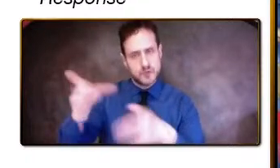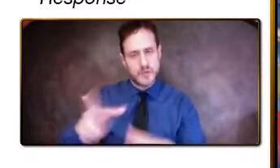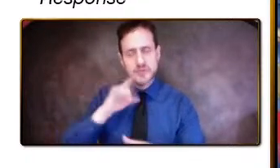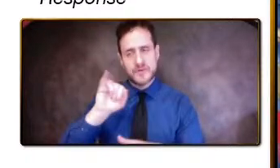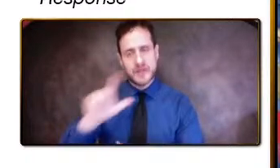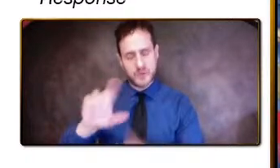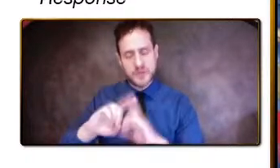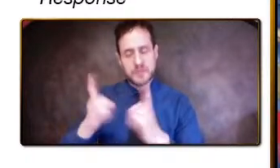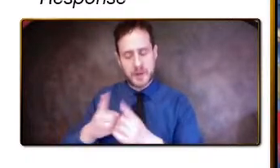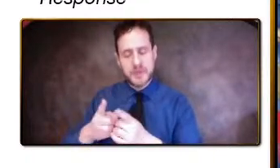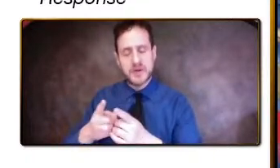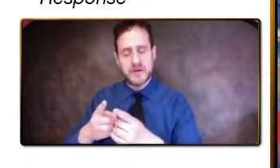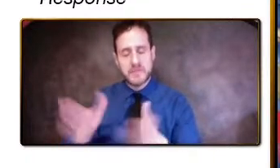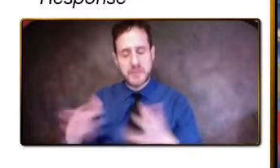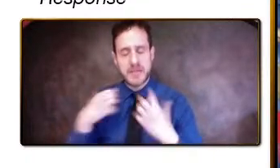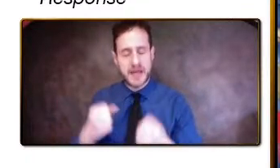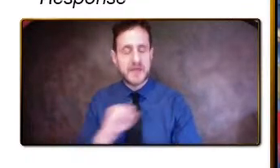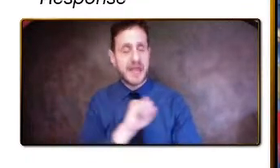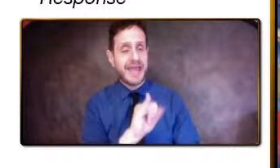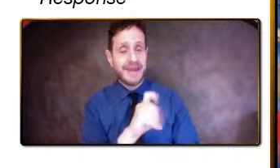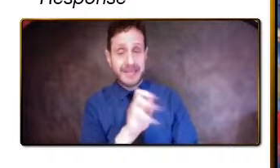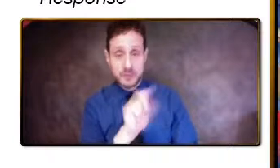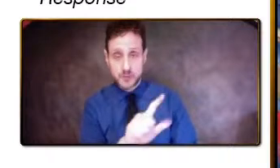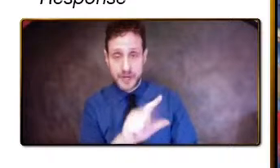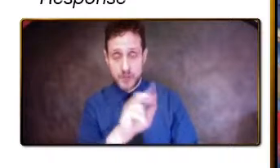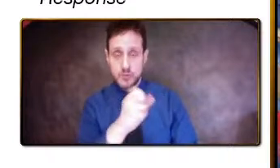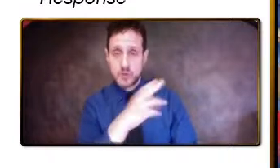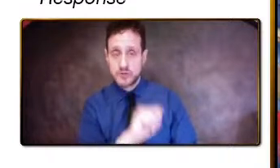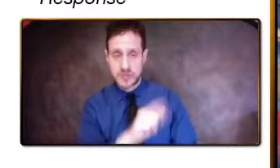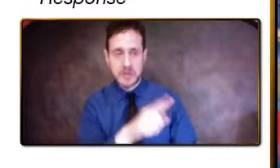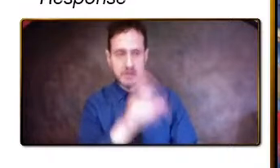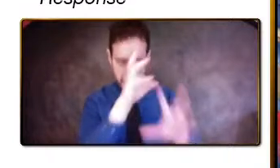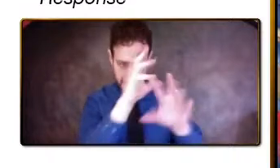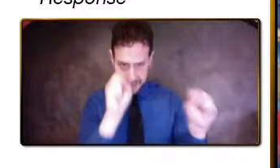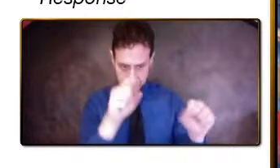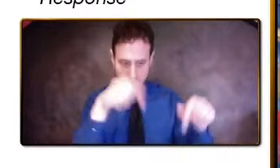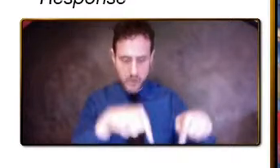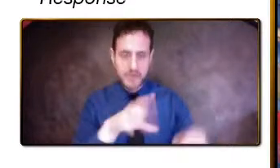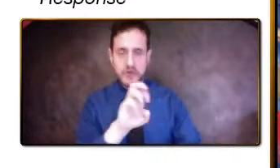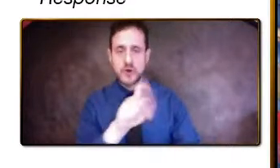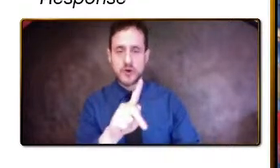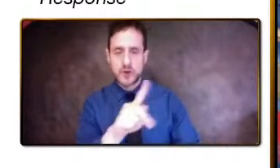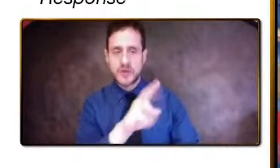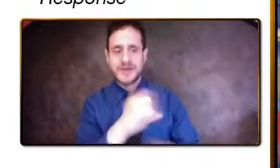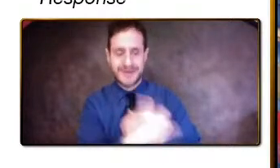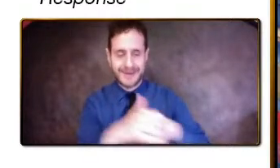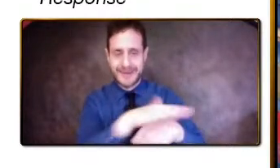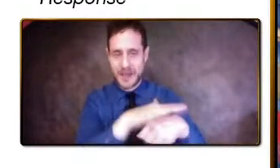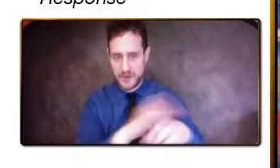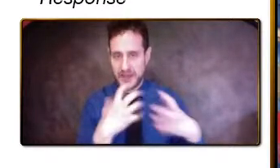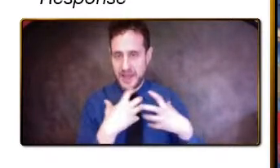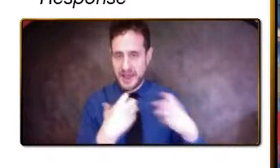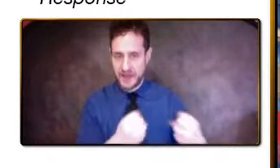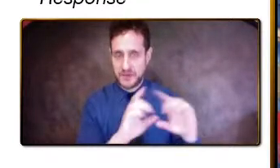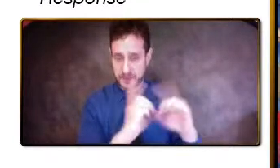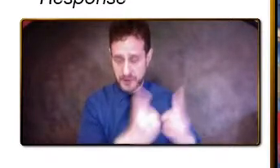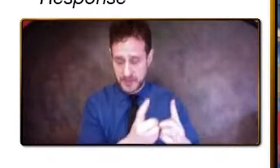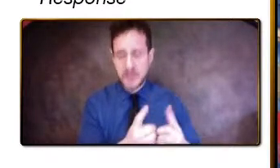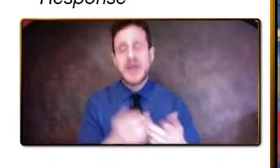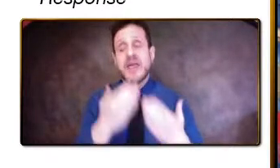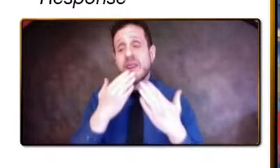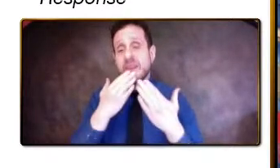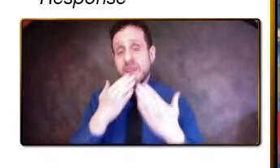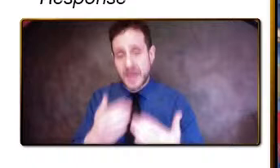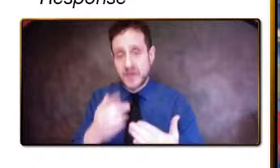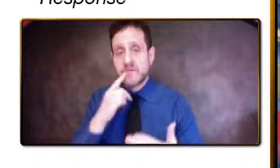Israel Rocha, CEO of Cook County Health. I'm grateful to the governor for deploying the Illinois National Guard in suburban Cook